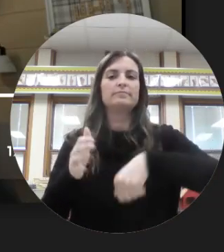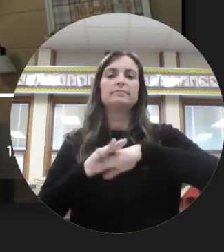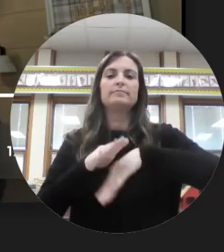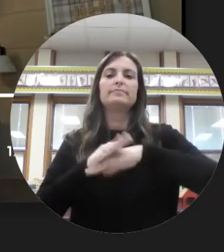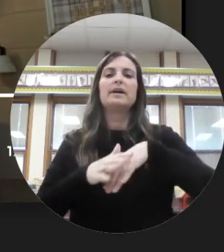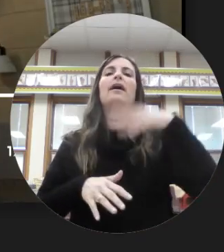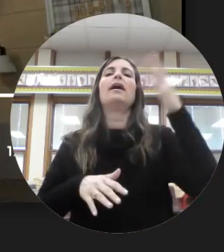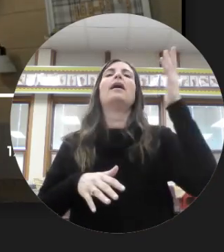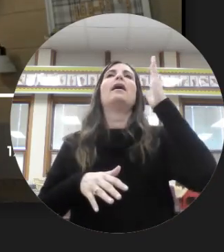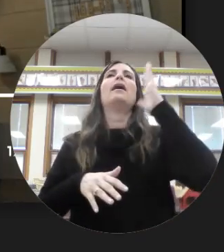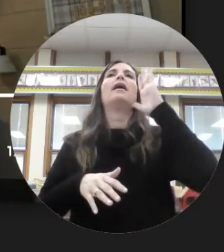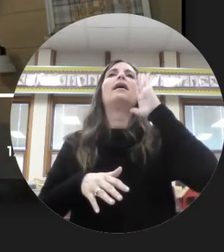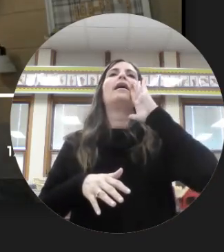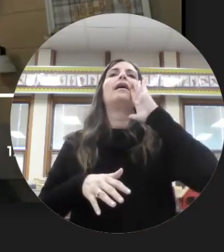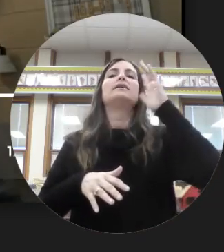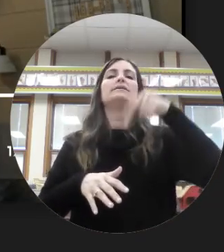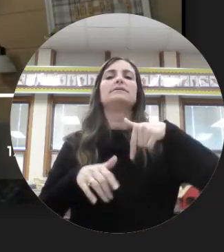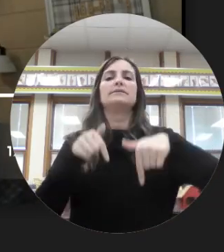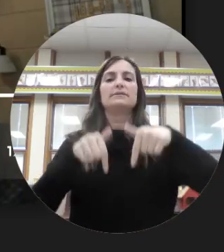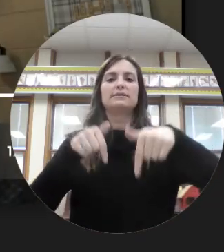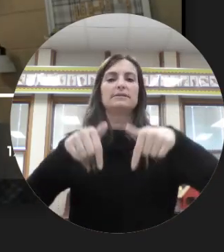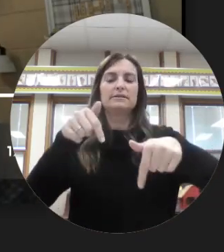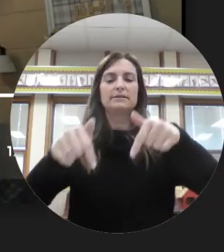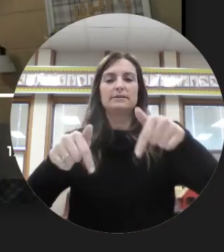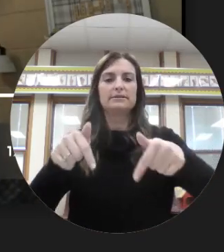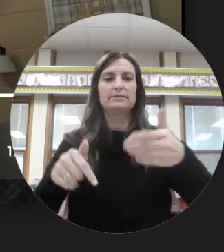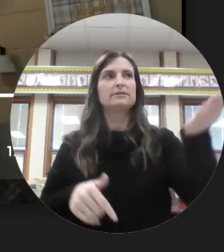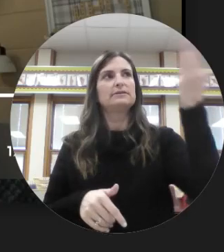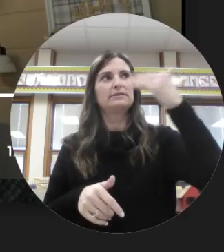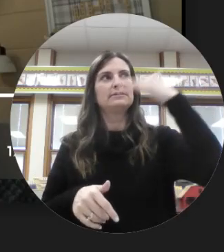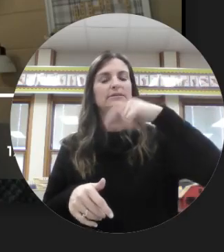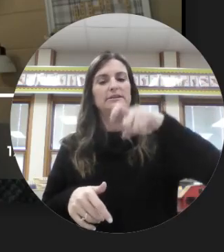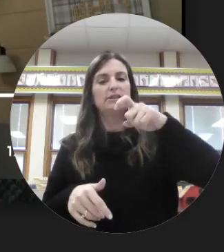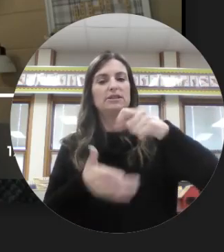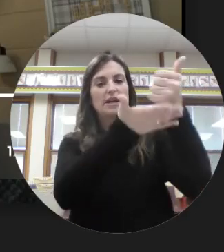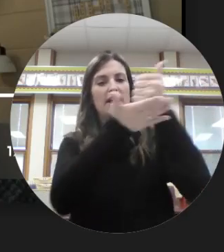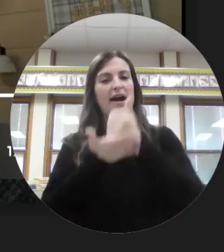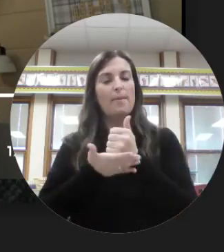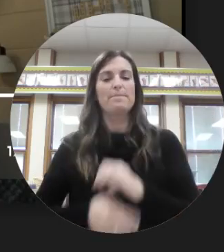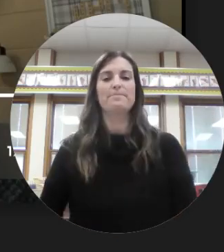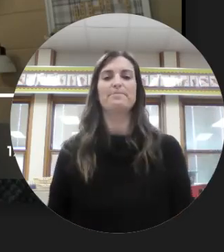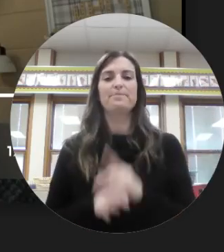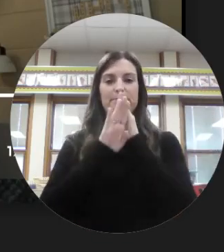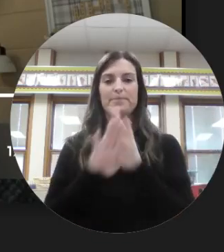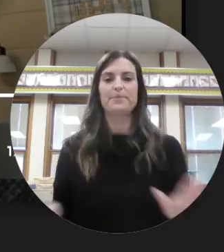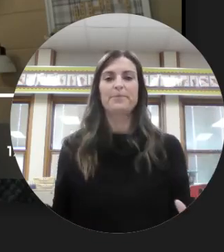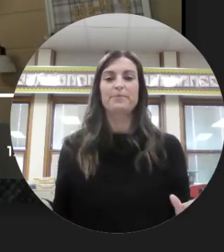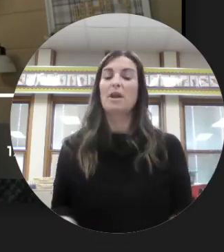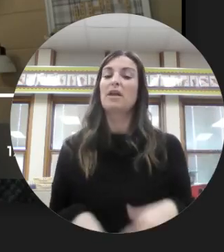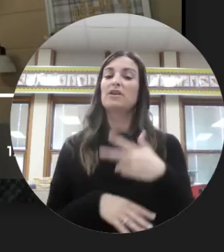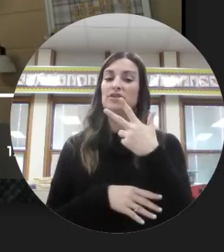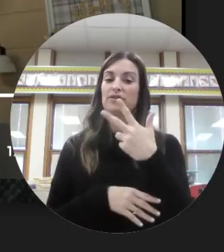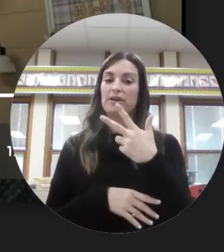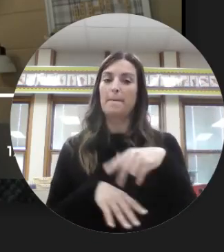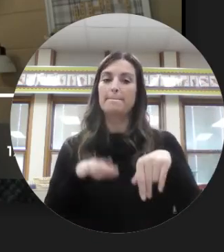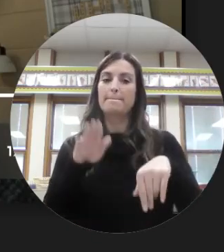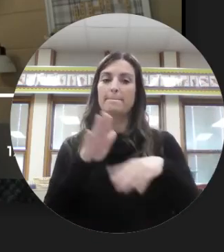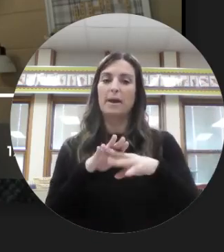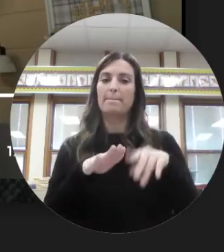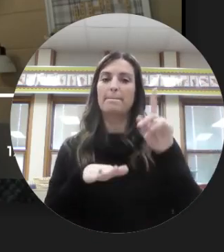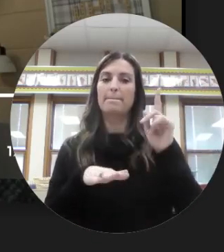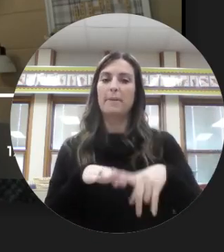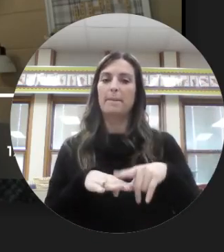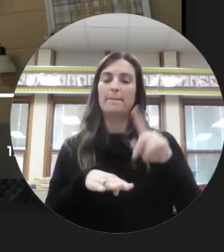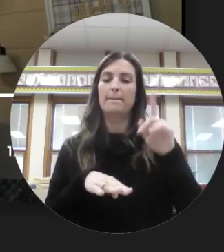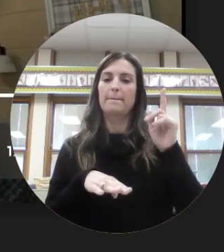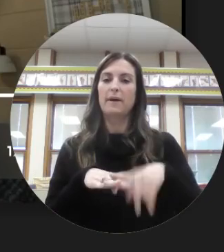and hollered, "Trunk tap! We could use your assistance!" There was silence, and then 3 quick taps echoed down from the forest